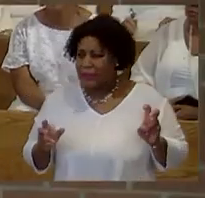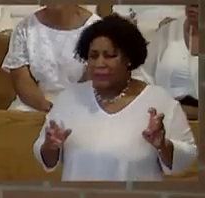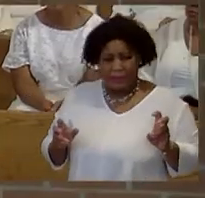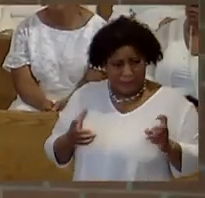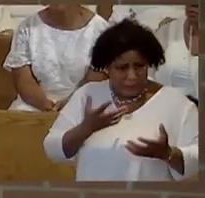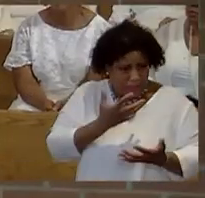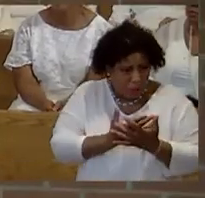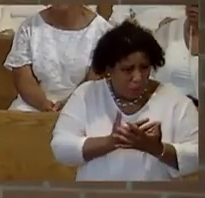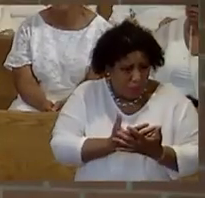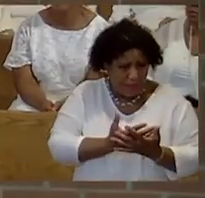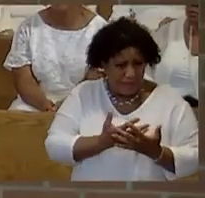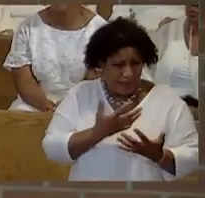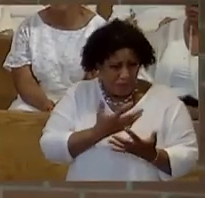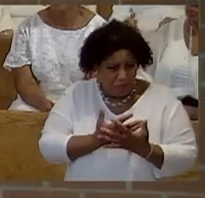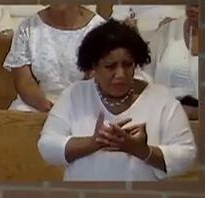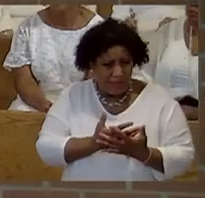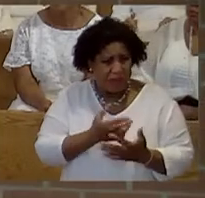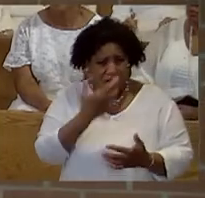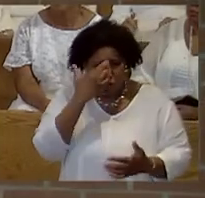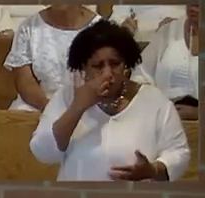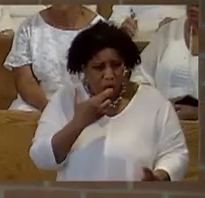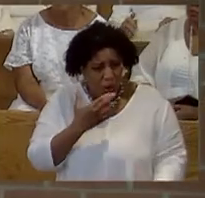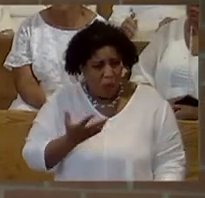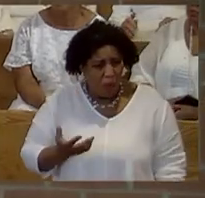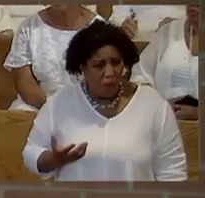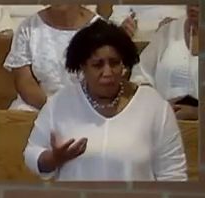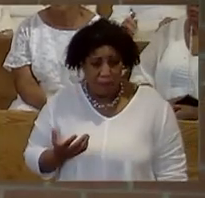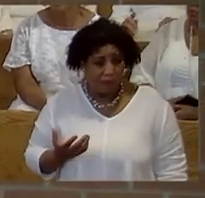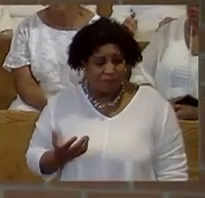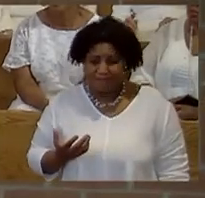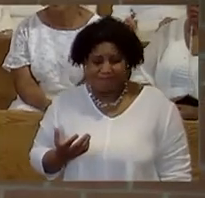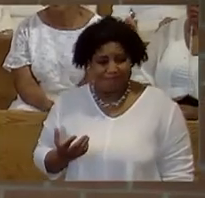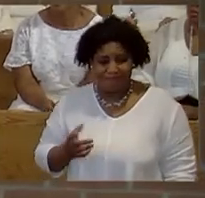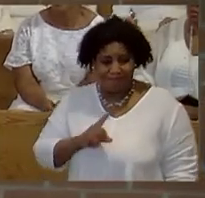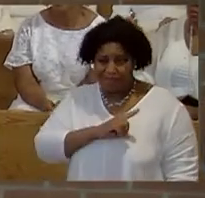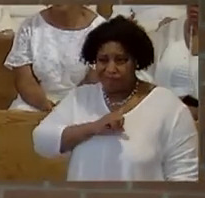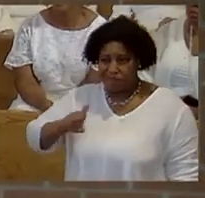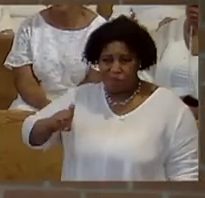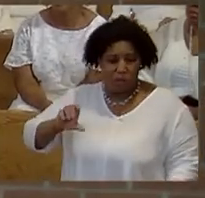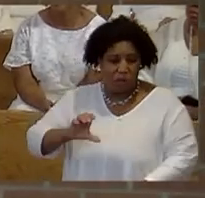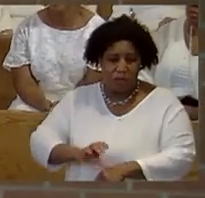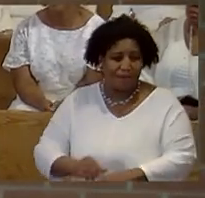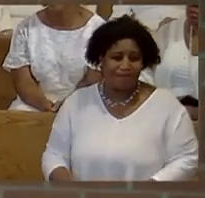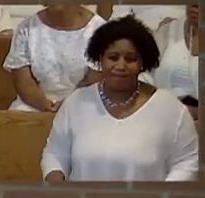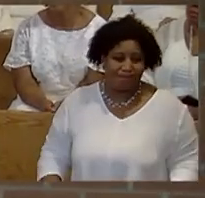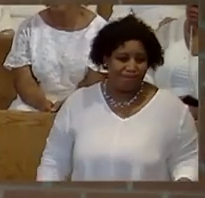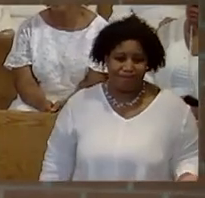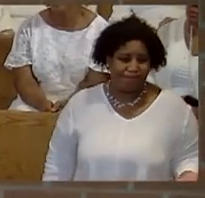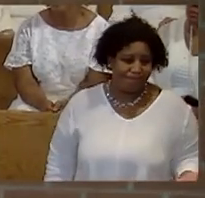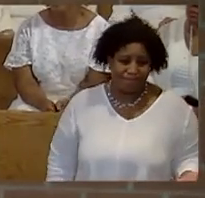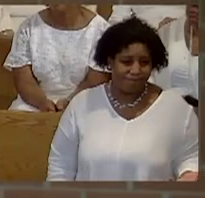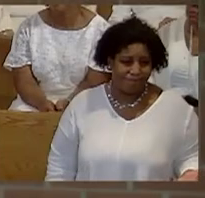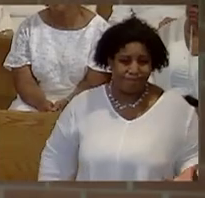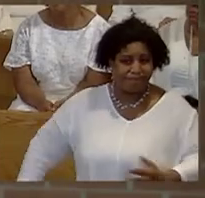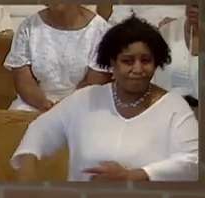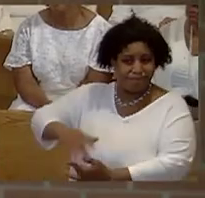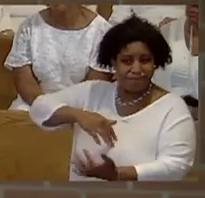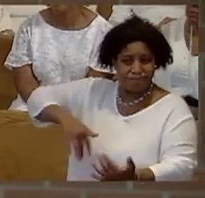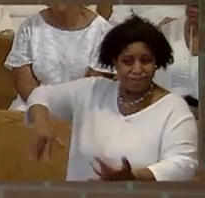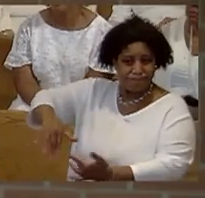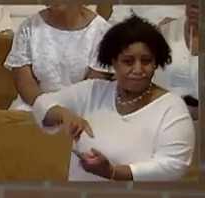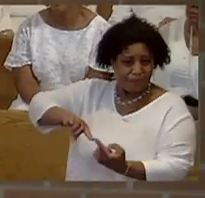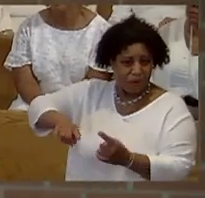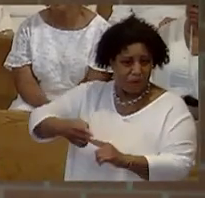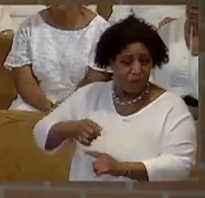prison, incarcerated in Rome. He's not able to go to church. He's not able to be in the presence of his